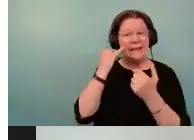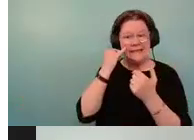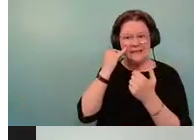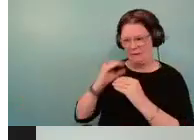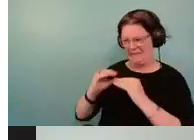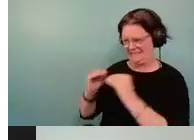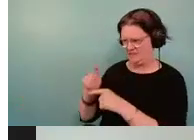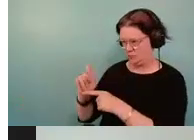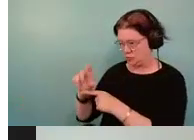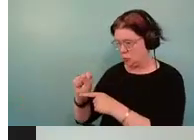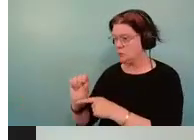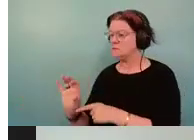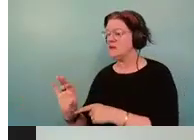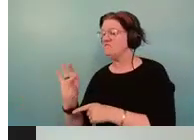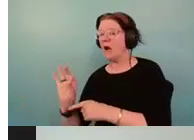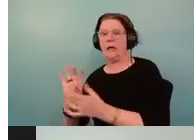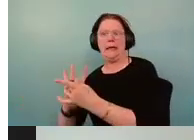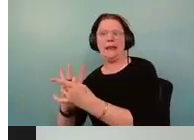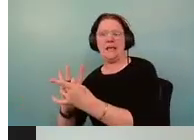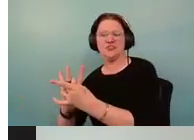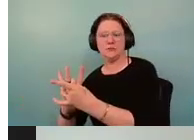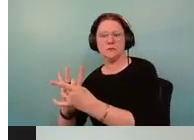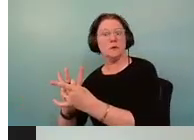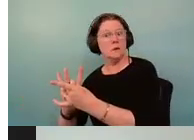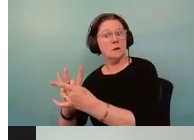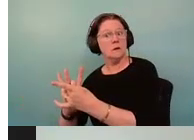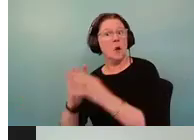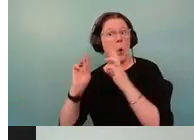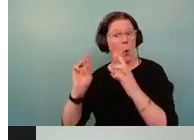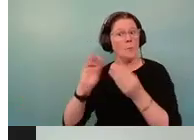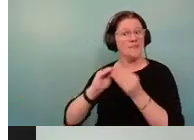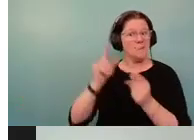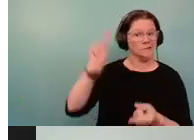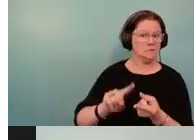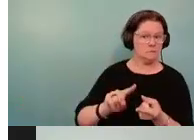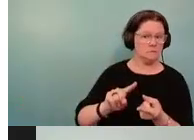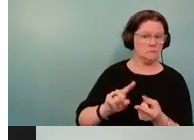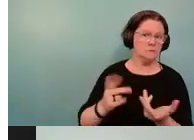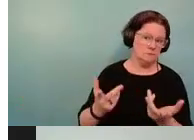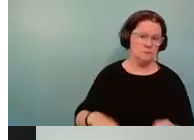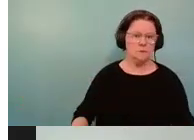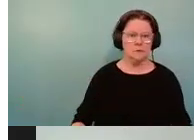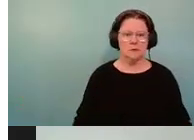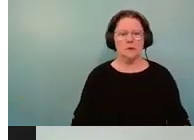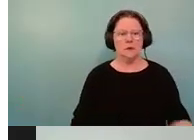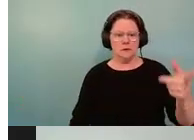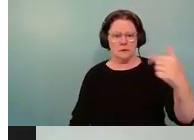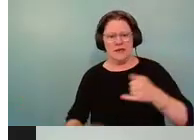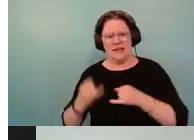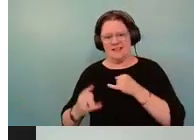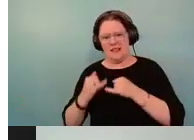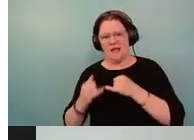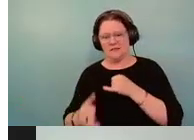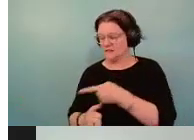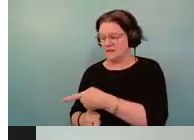tools to find that connectedness, we might impact some of the numbers that we've seen today. And then lack of control